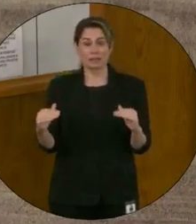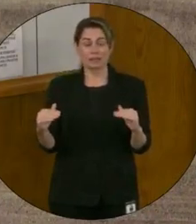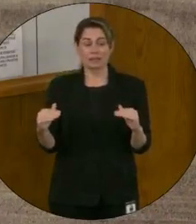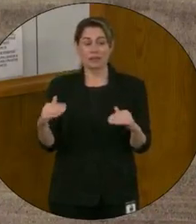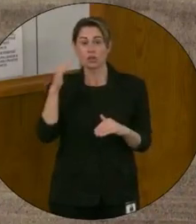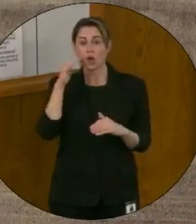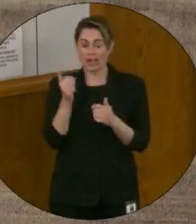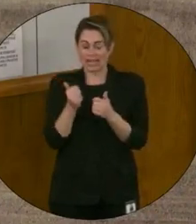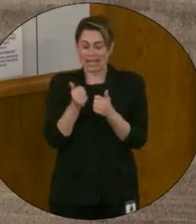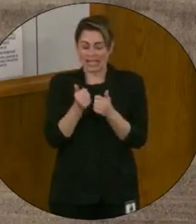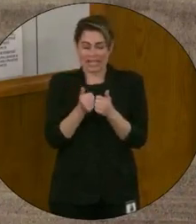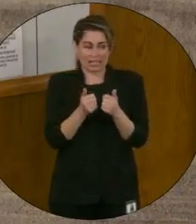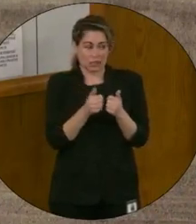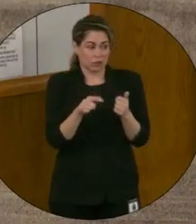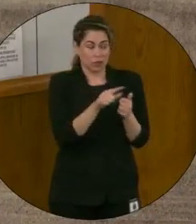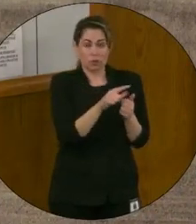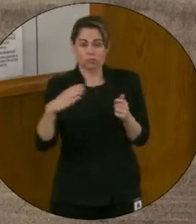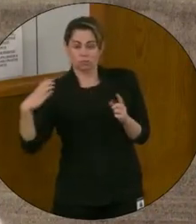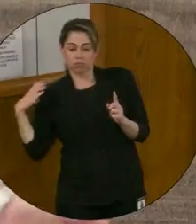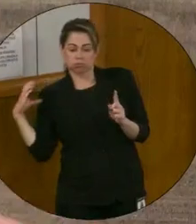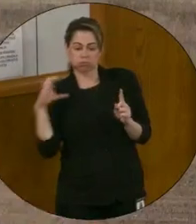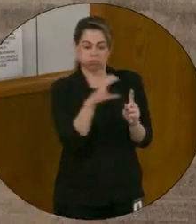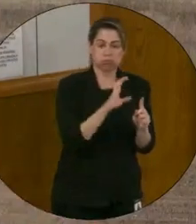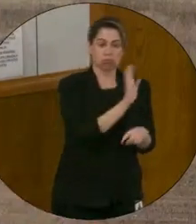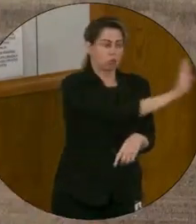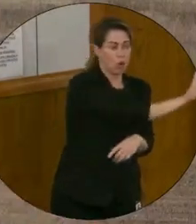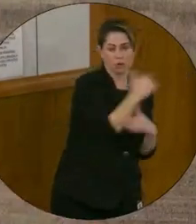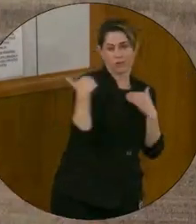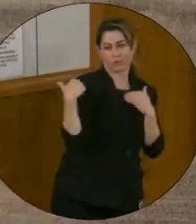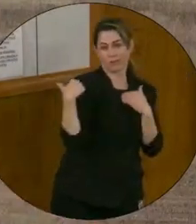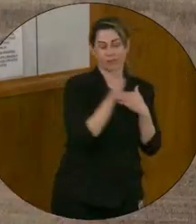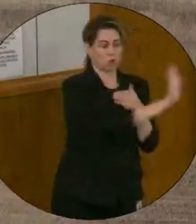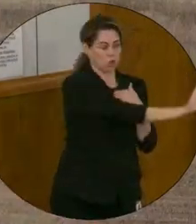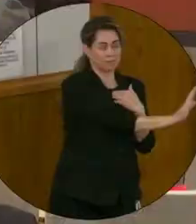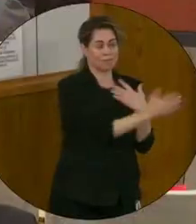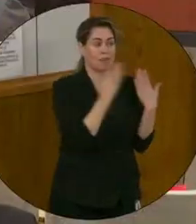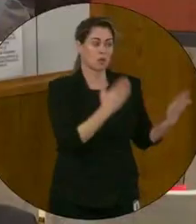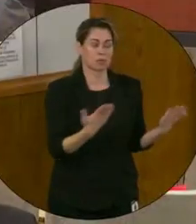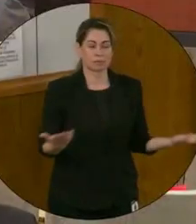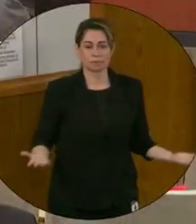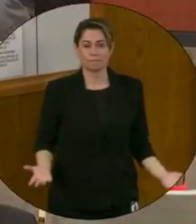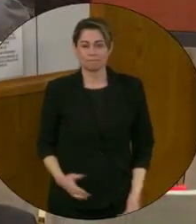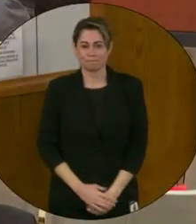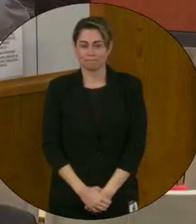and every one of you. So do with that what you will. Thank you.